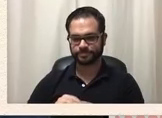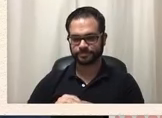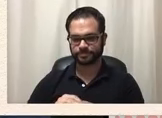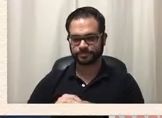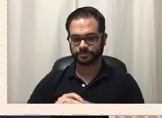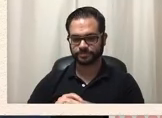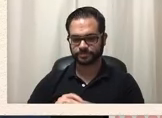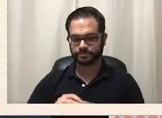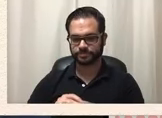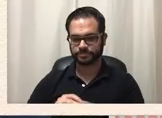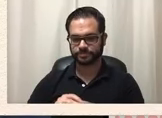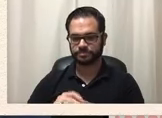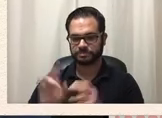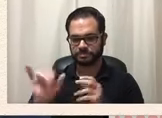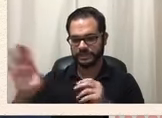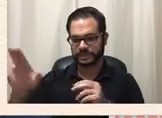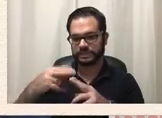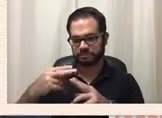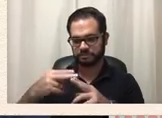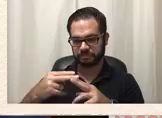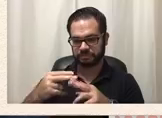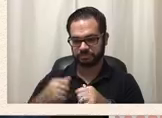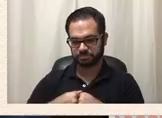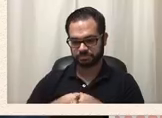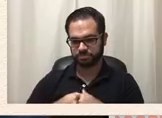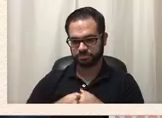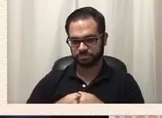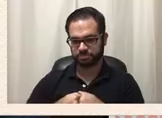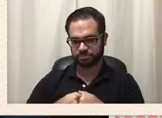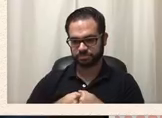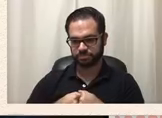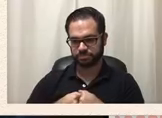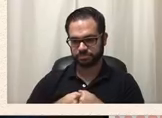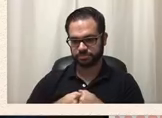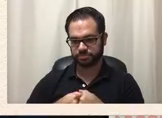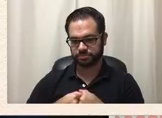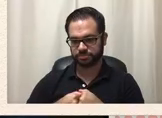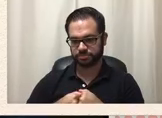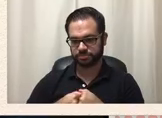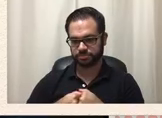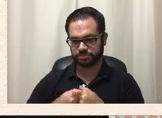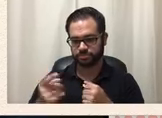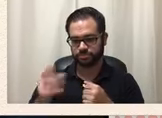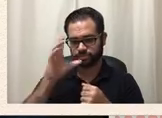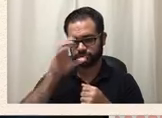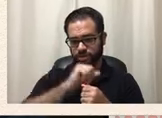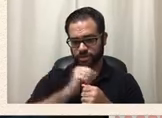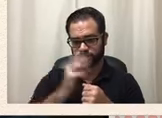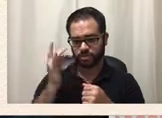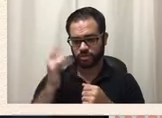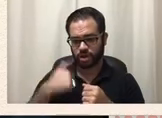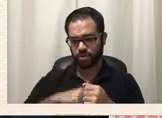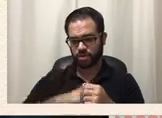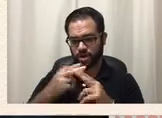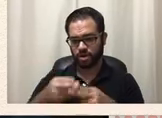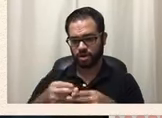name. On the t-shirt. Yeah. Can you guess what my name? Smack